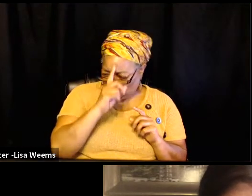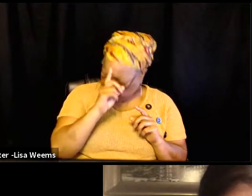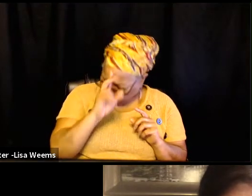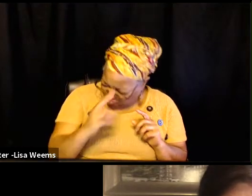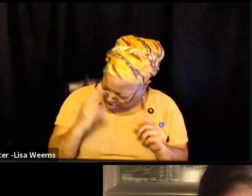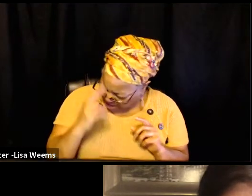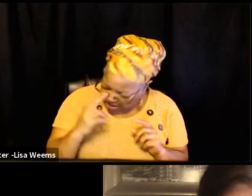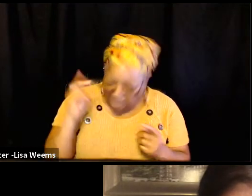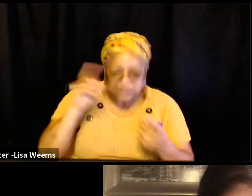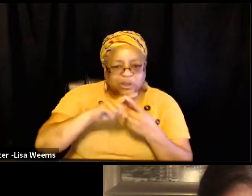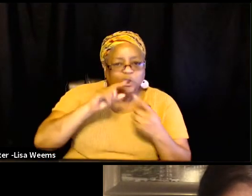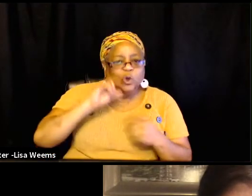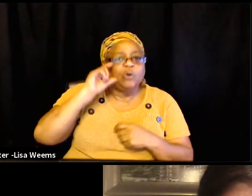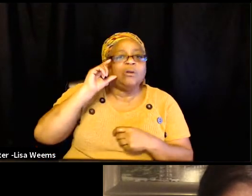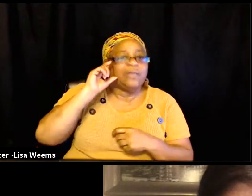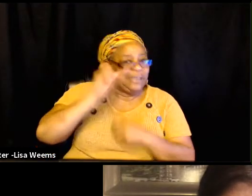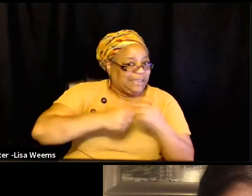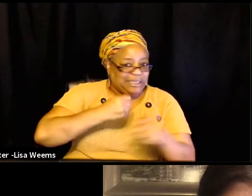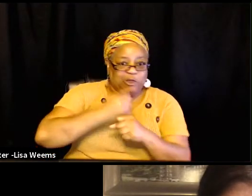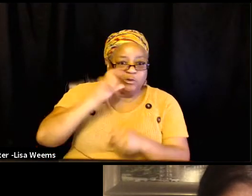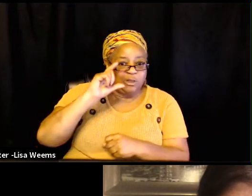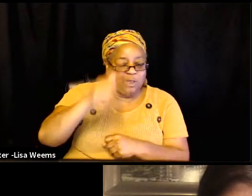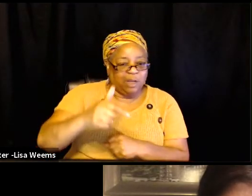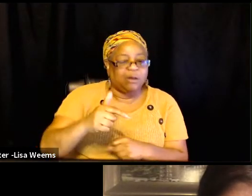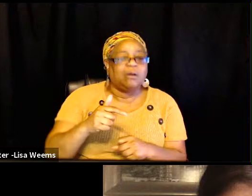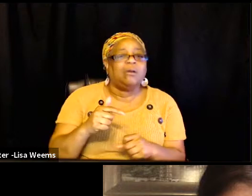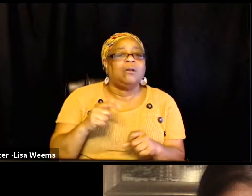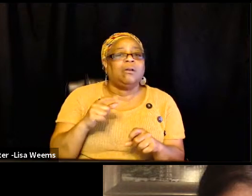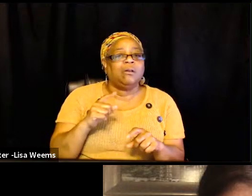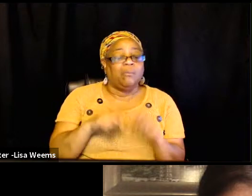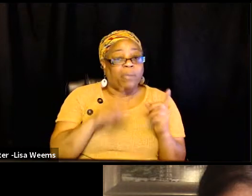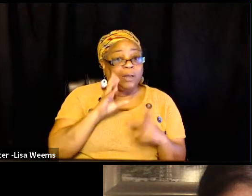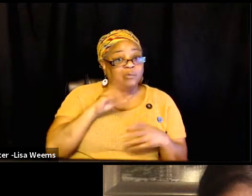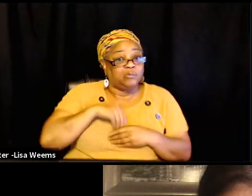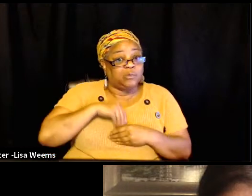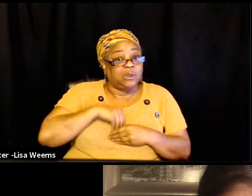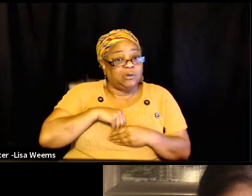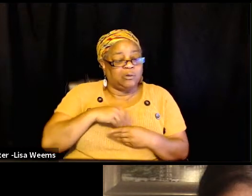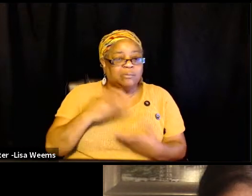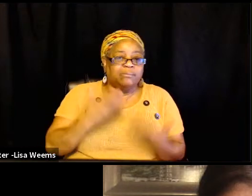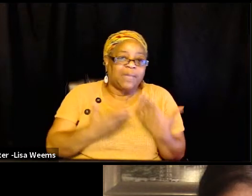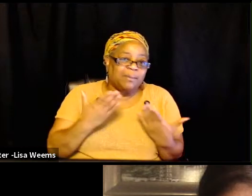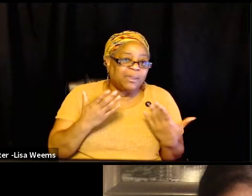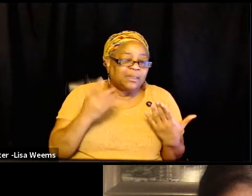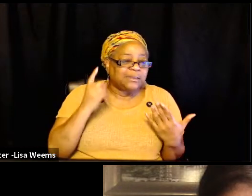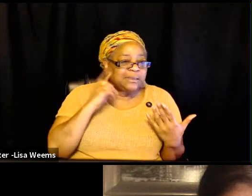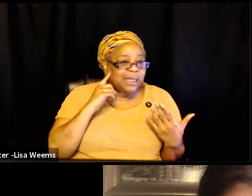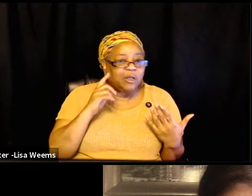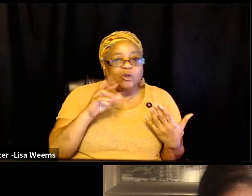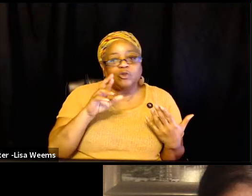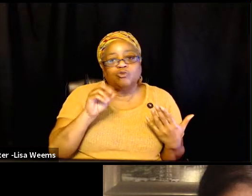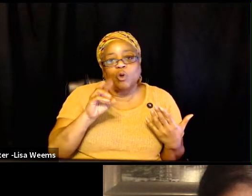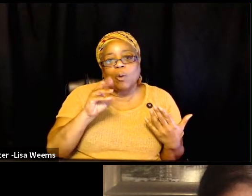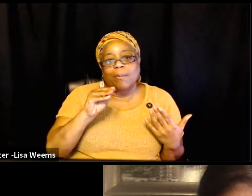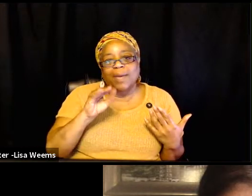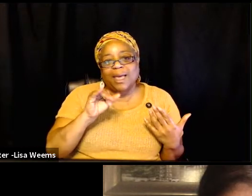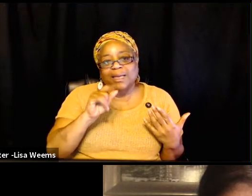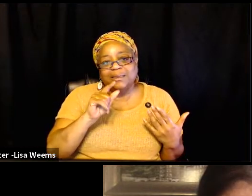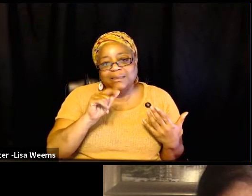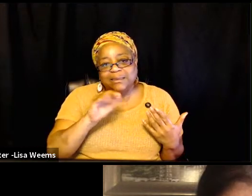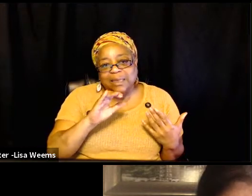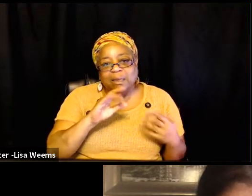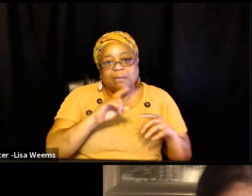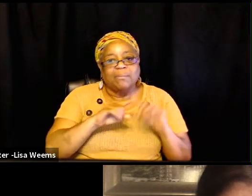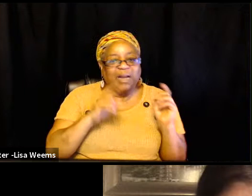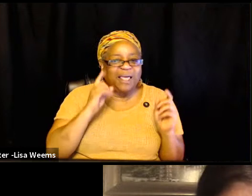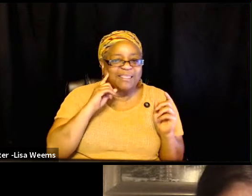I never thought about it that way, but yes, it was within me, you know. And maybe it sounds romantic, but I think it's true. I think